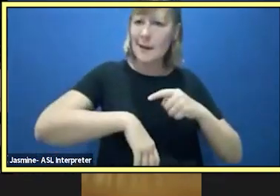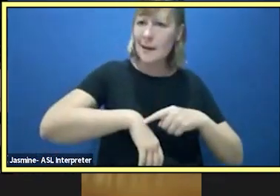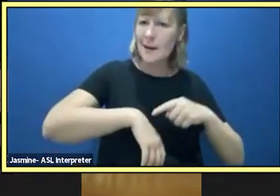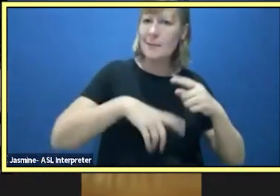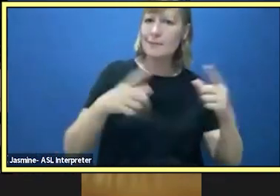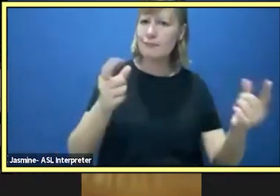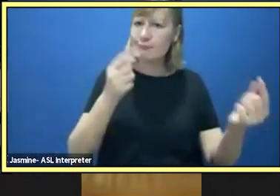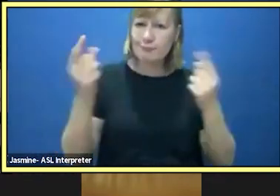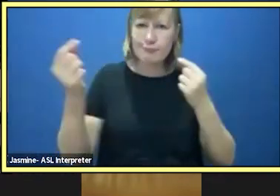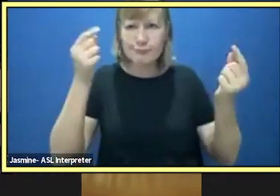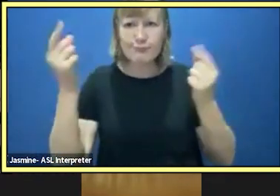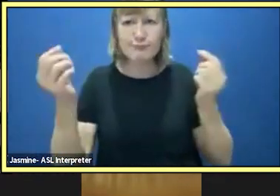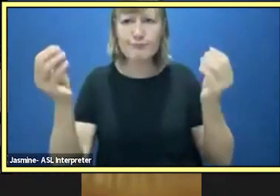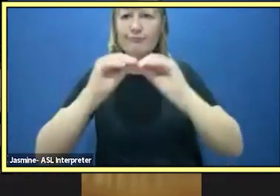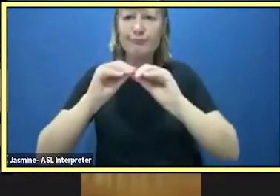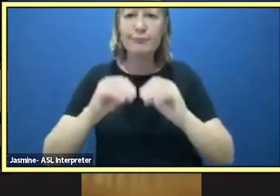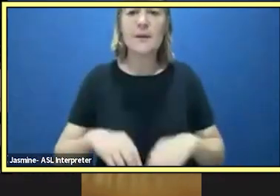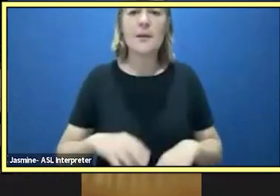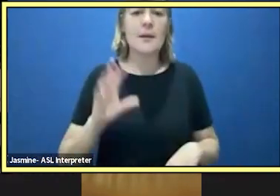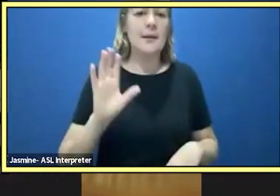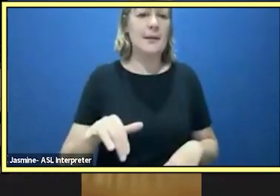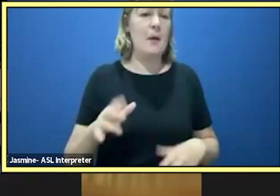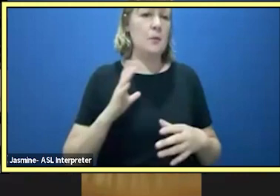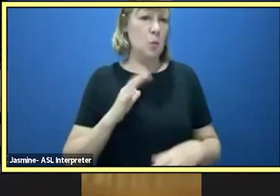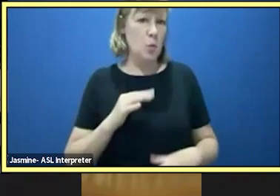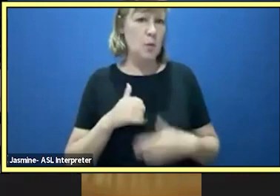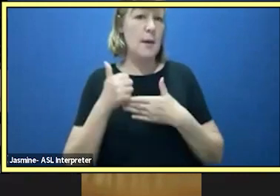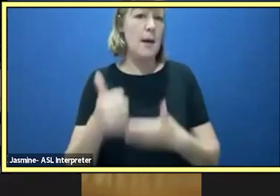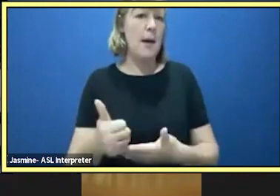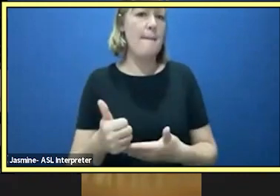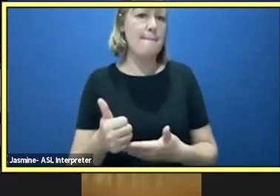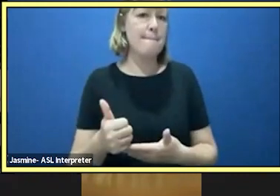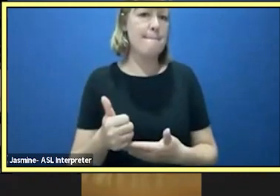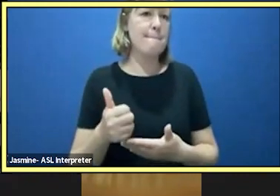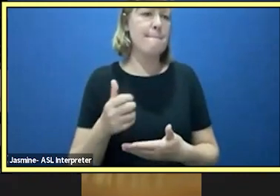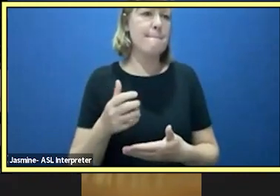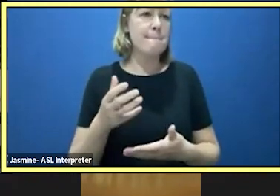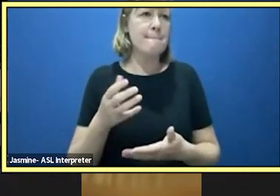board asking for supports. So that was one really good outcome there.